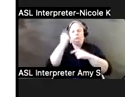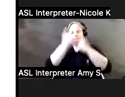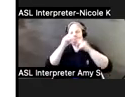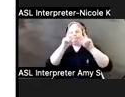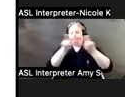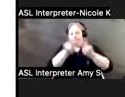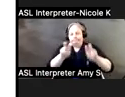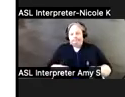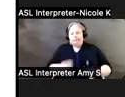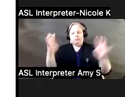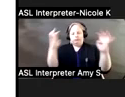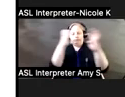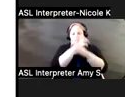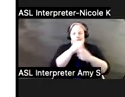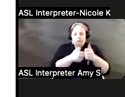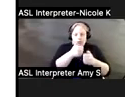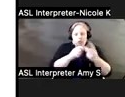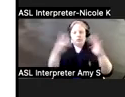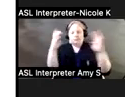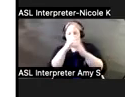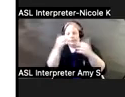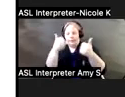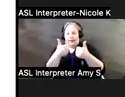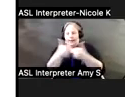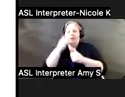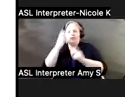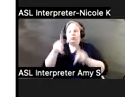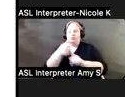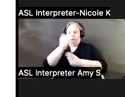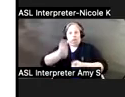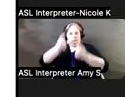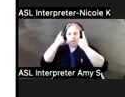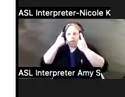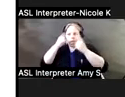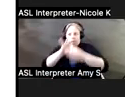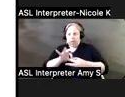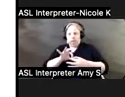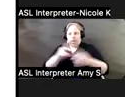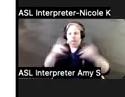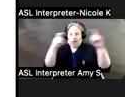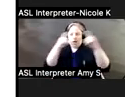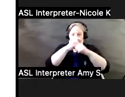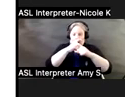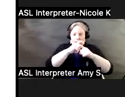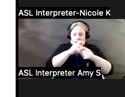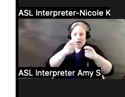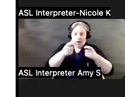or complexity of games. If somebody isn't able to wrap their head around some of the complex controls or complex games